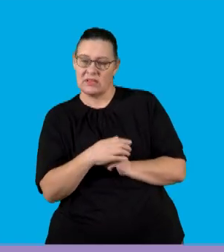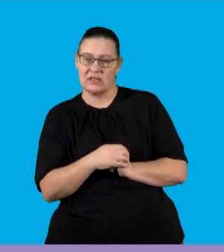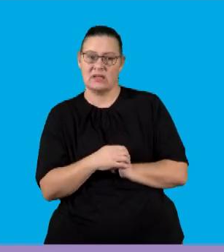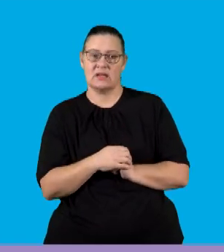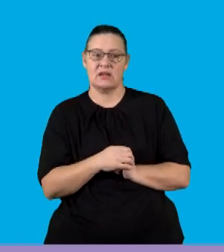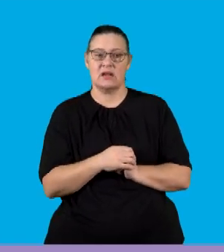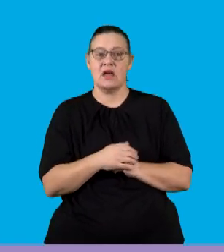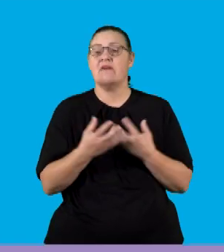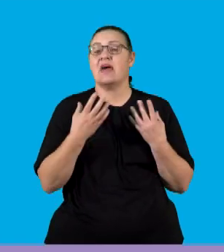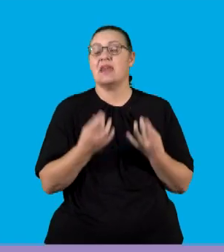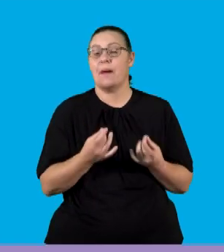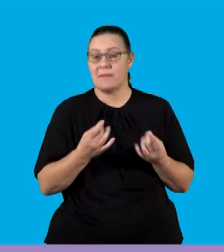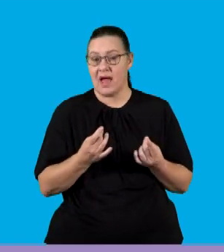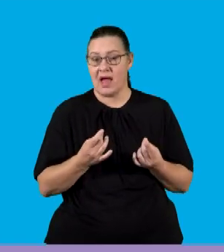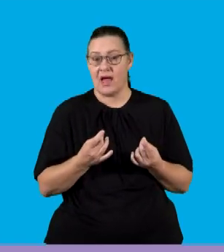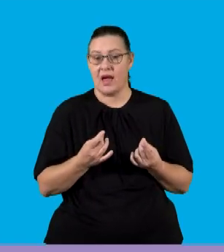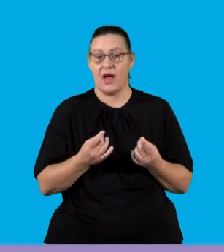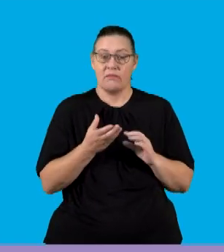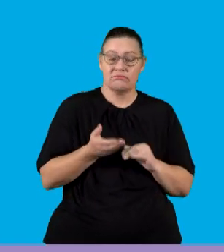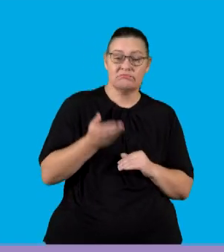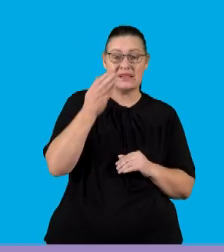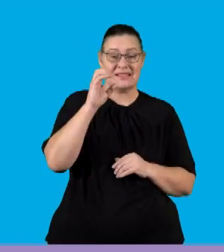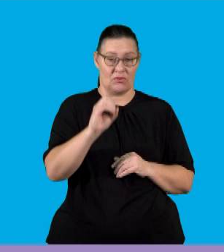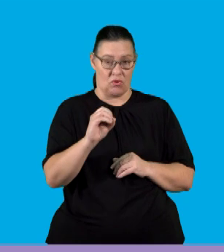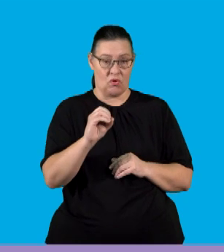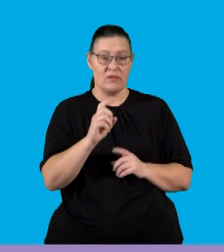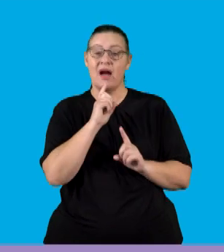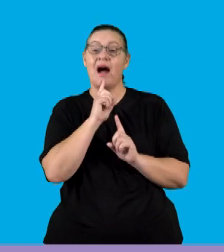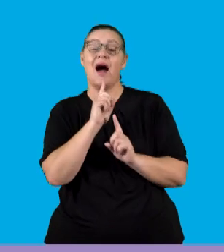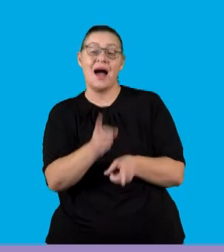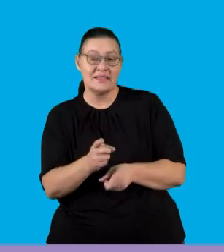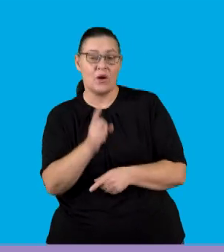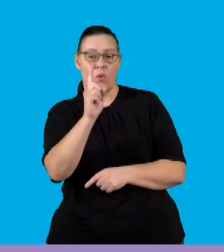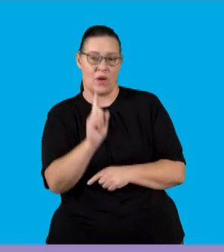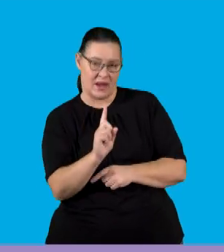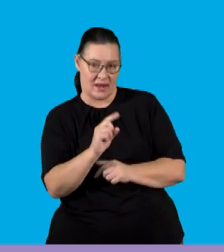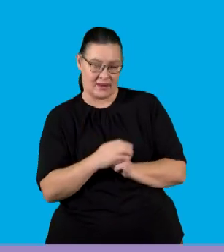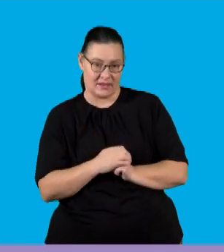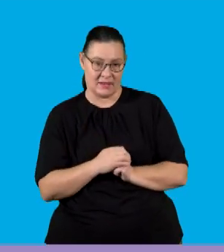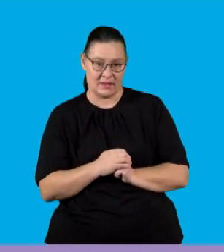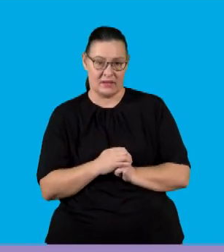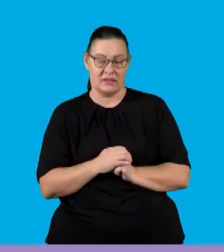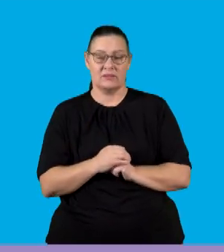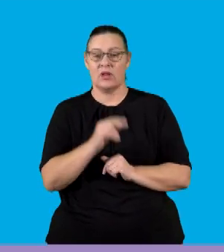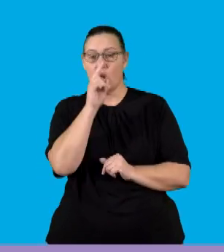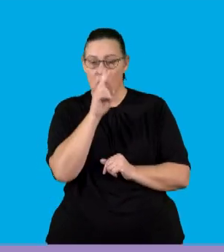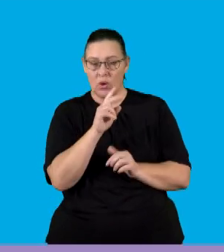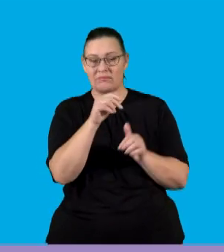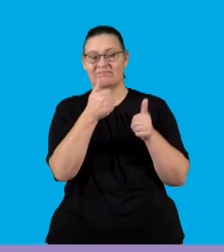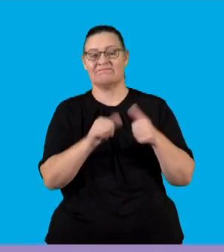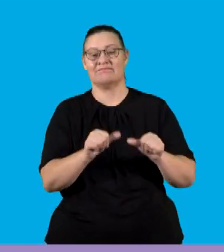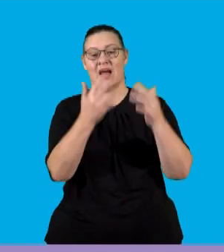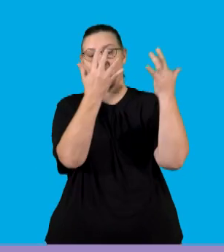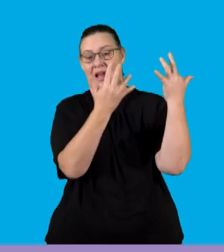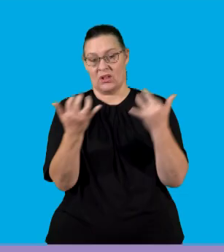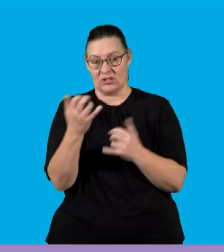that if a number is raised to an exponent 0, then the answer is 1. Let's look at the following